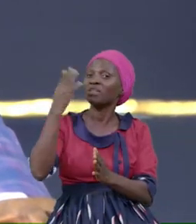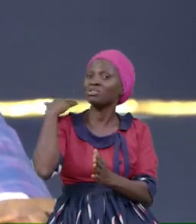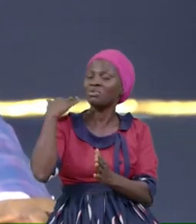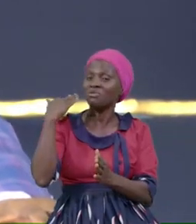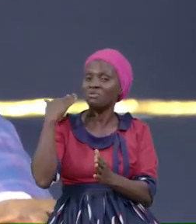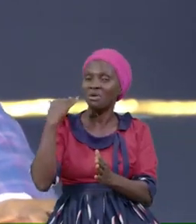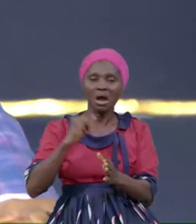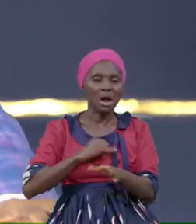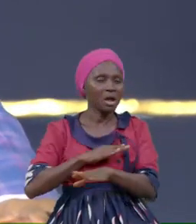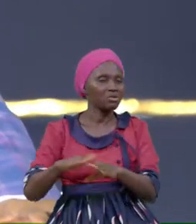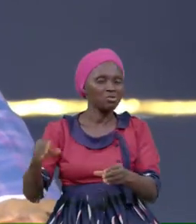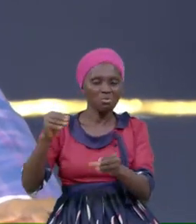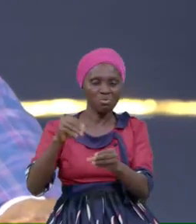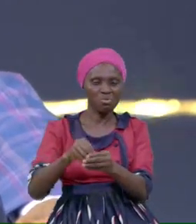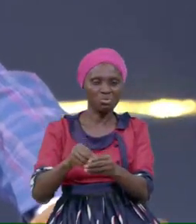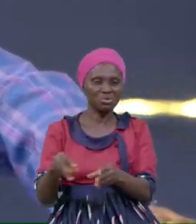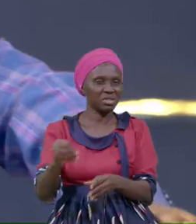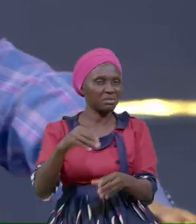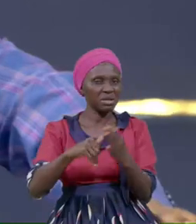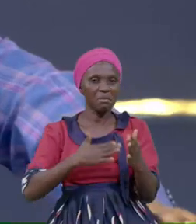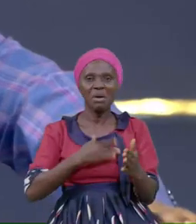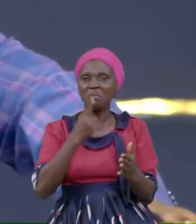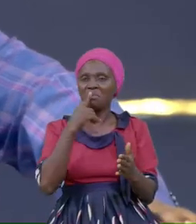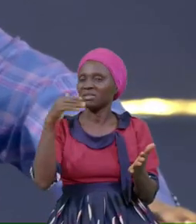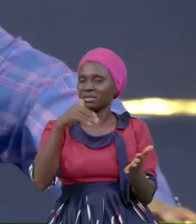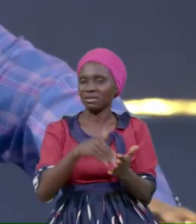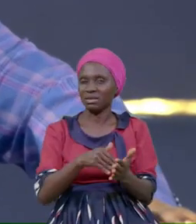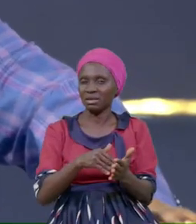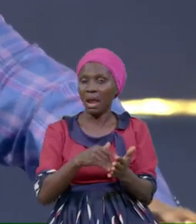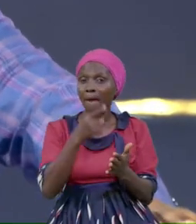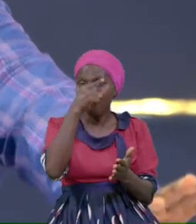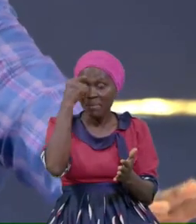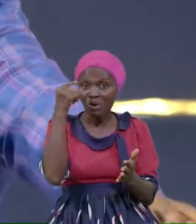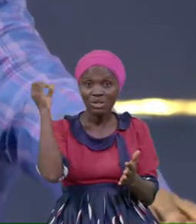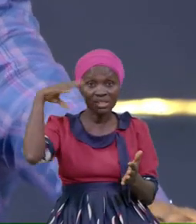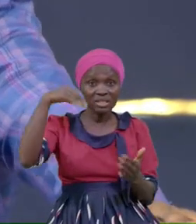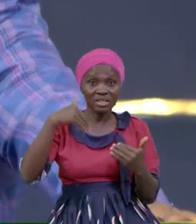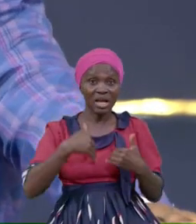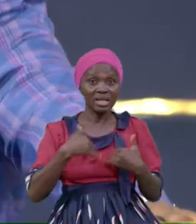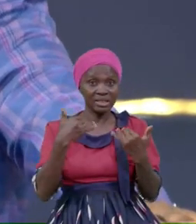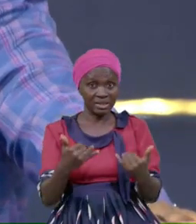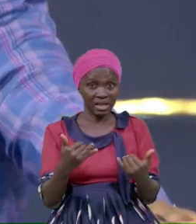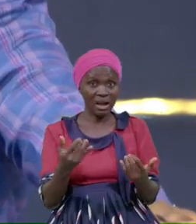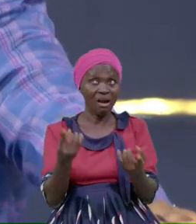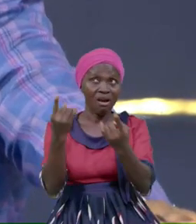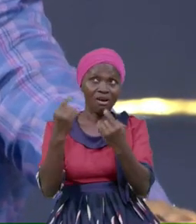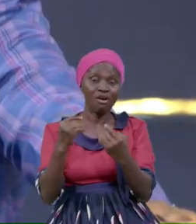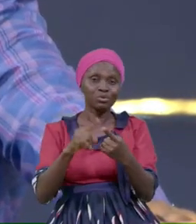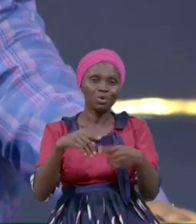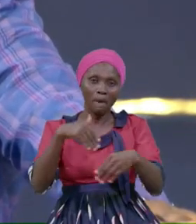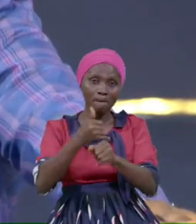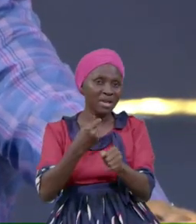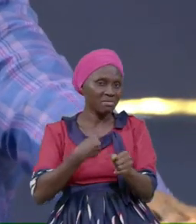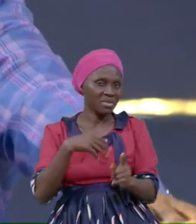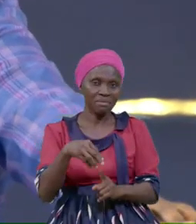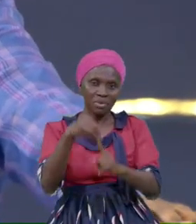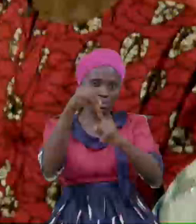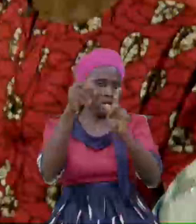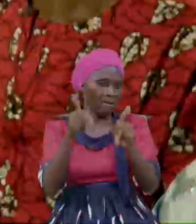anymore, because grace has now come to make me peculiar.